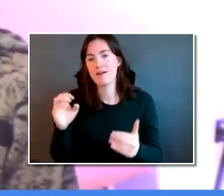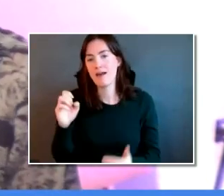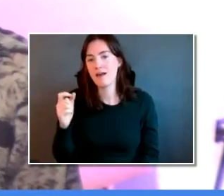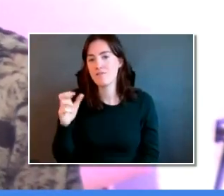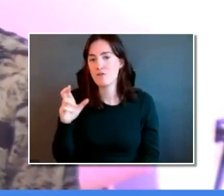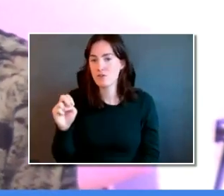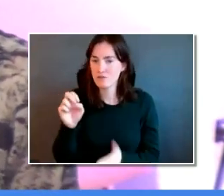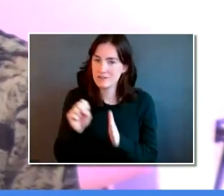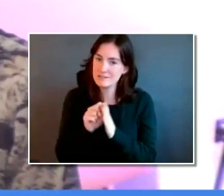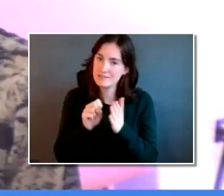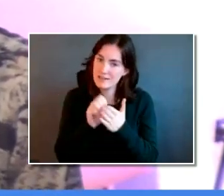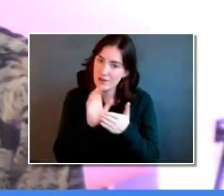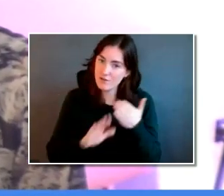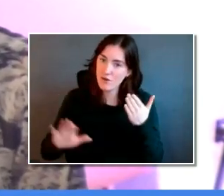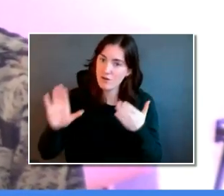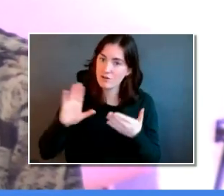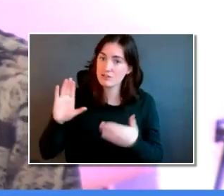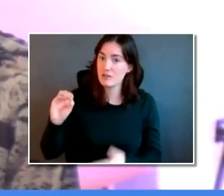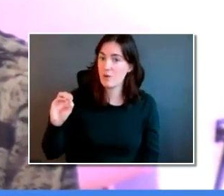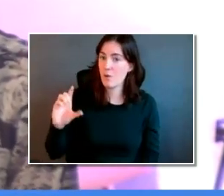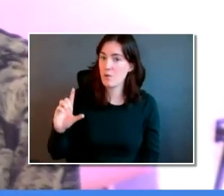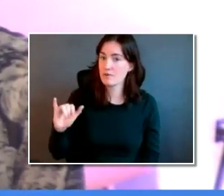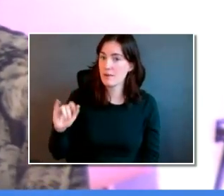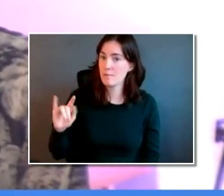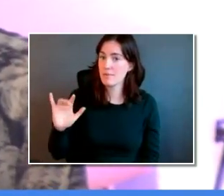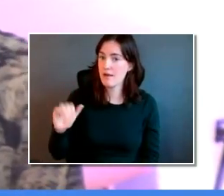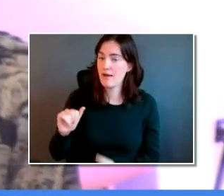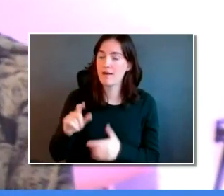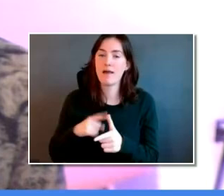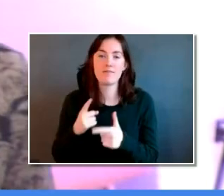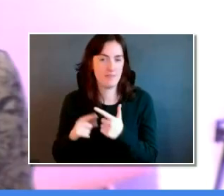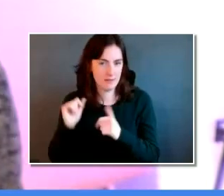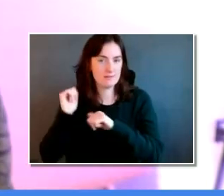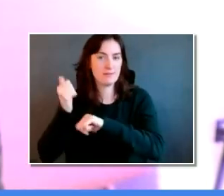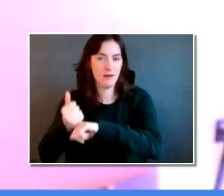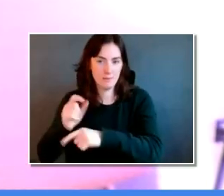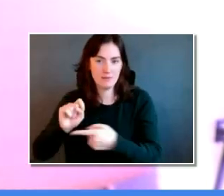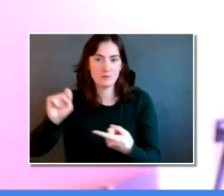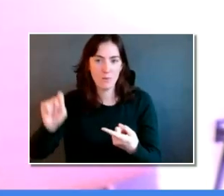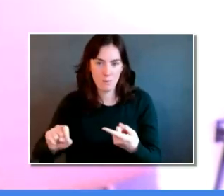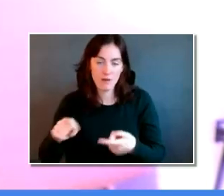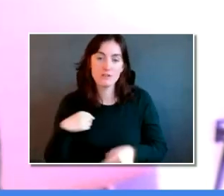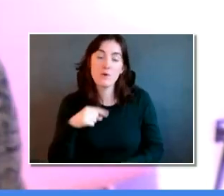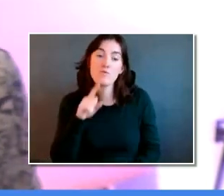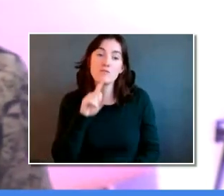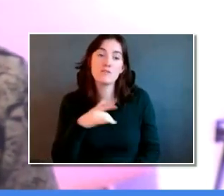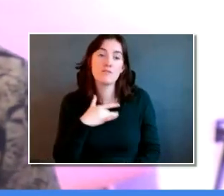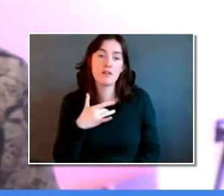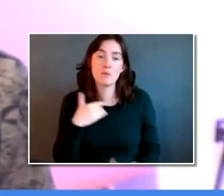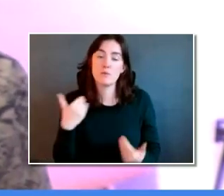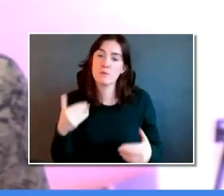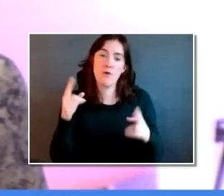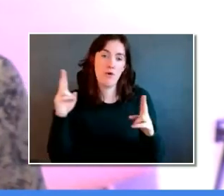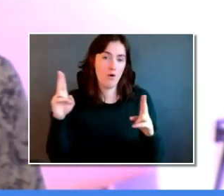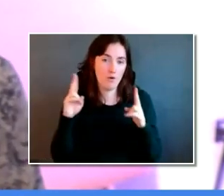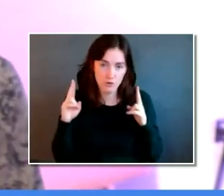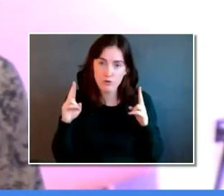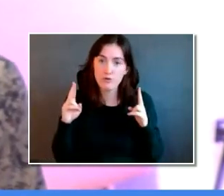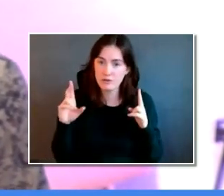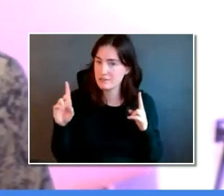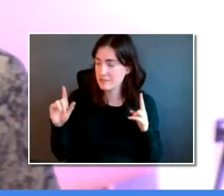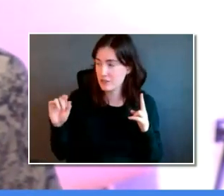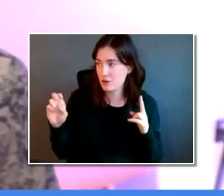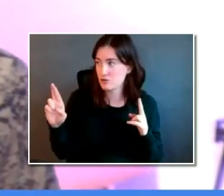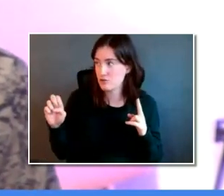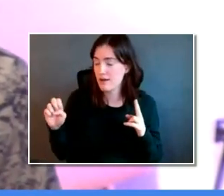Olympia, and then established the one in Tacoma. So I really feel honored, DeAndre, to be able to speak